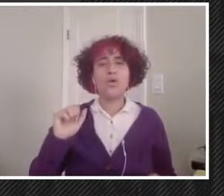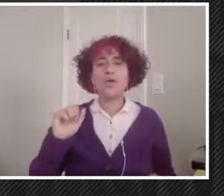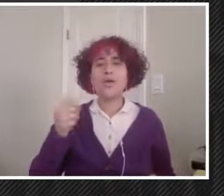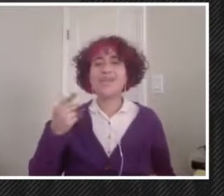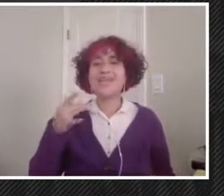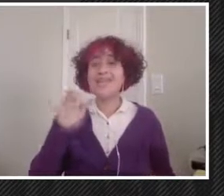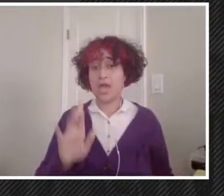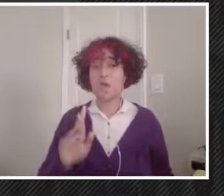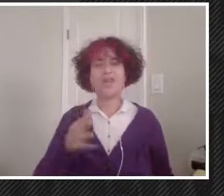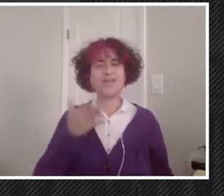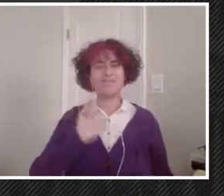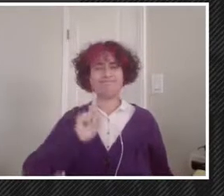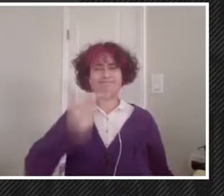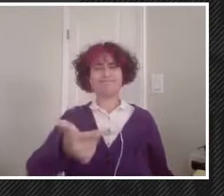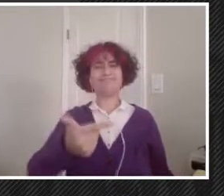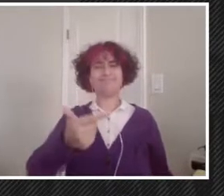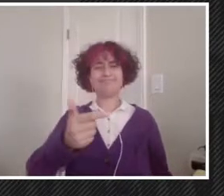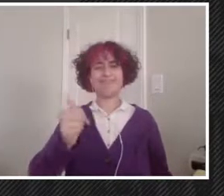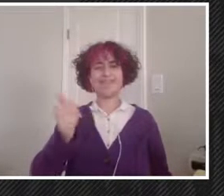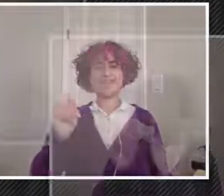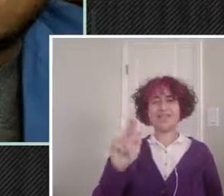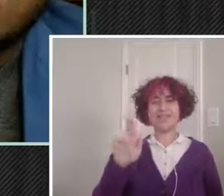about that?